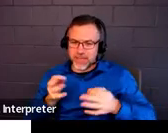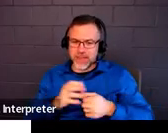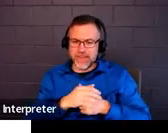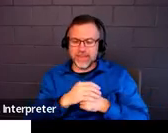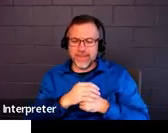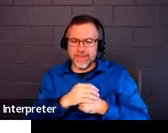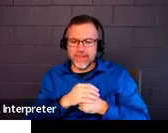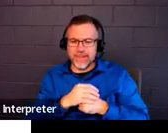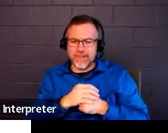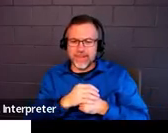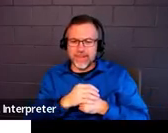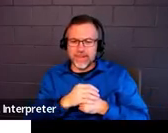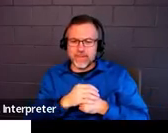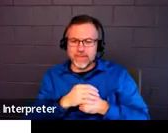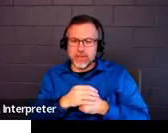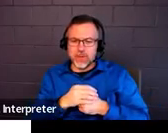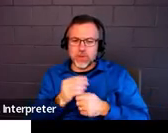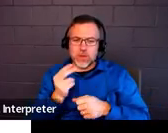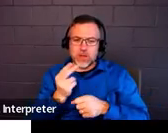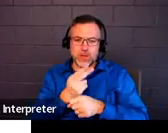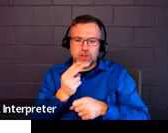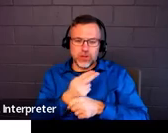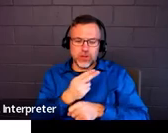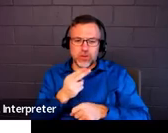participation decision flow chart,